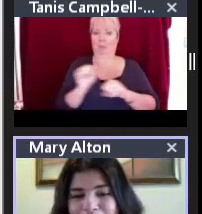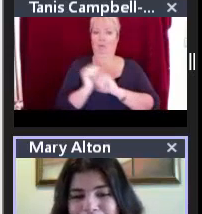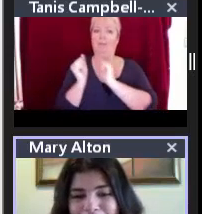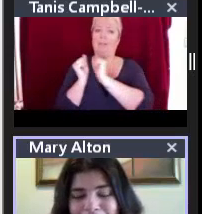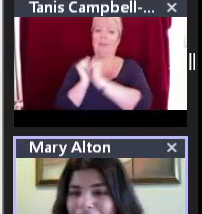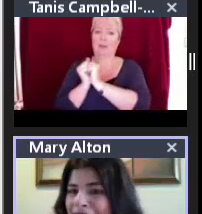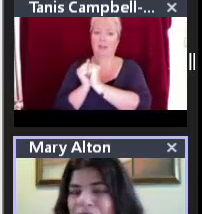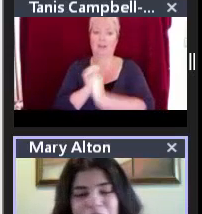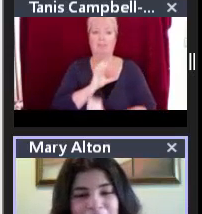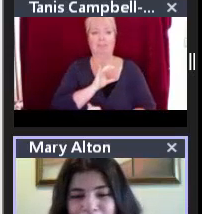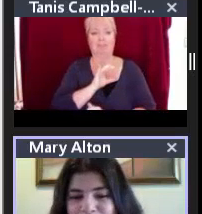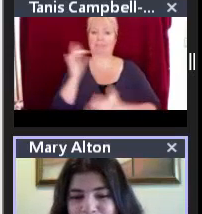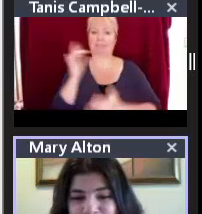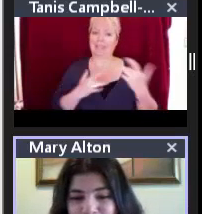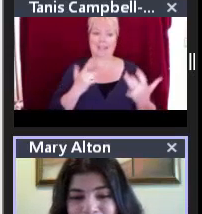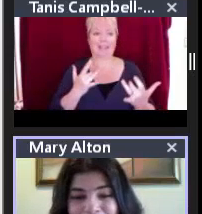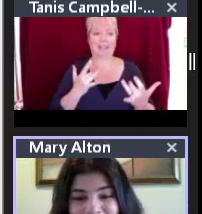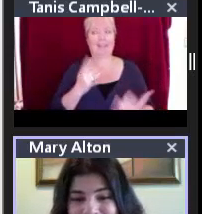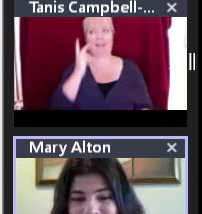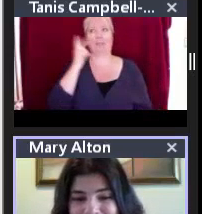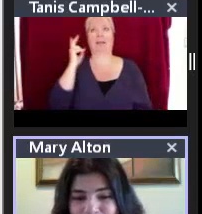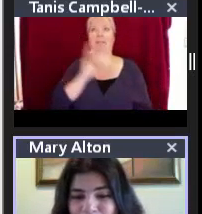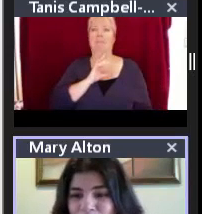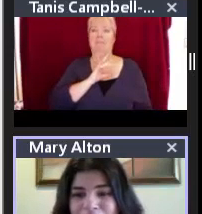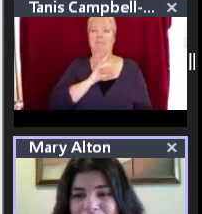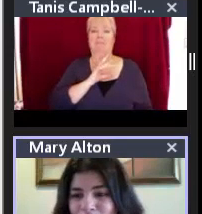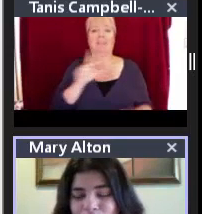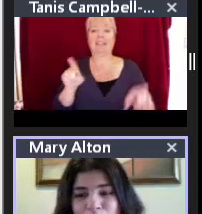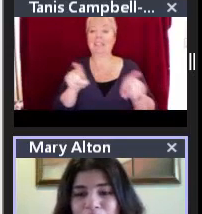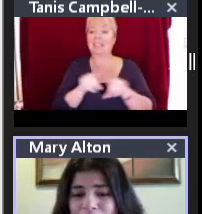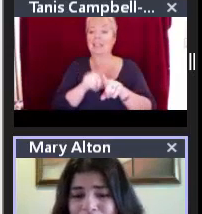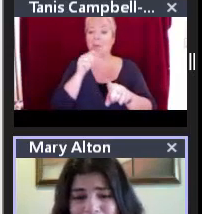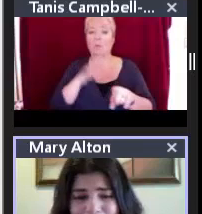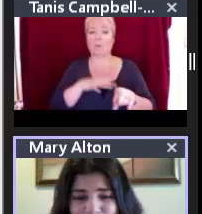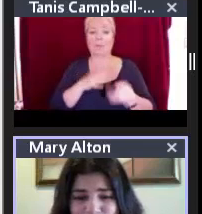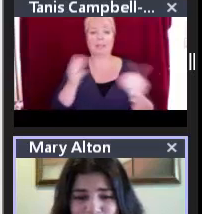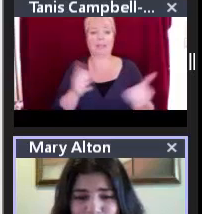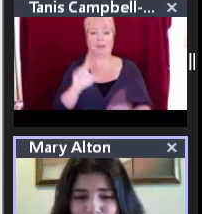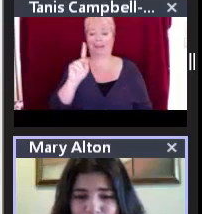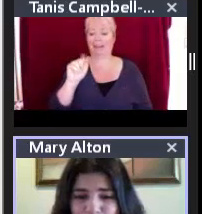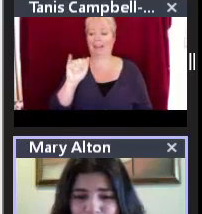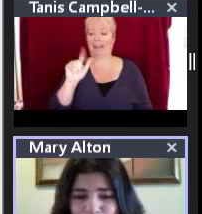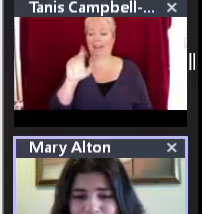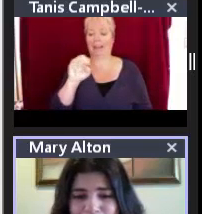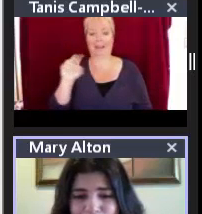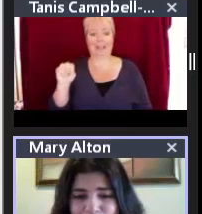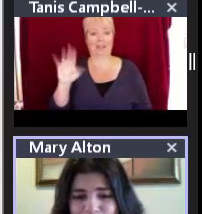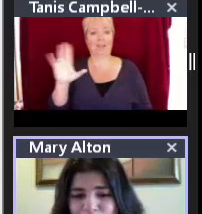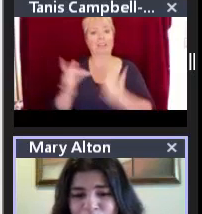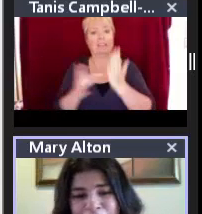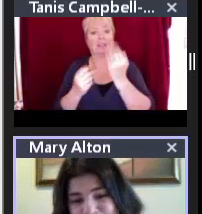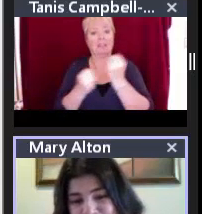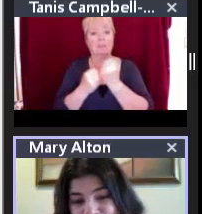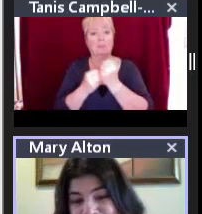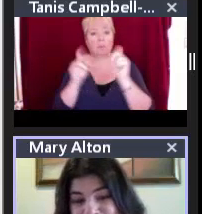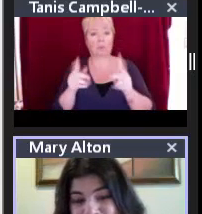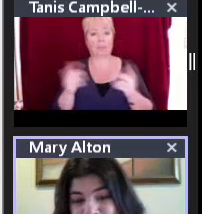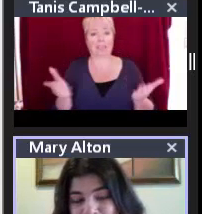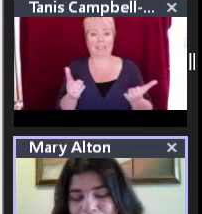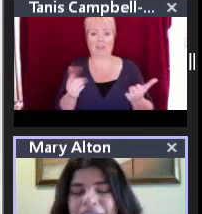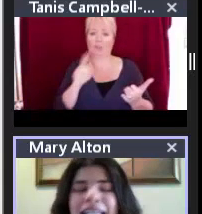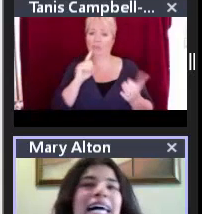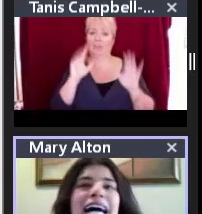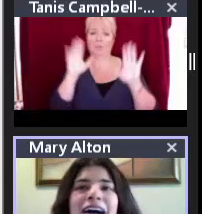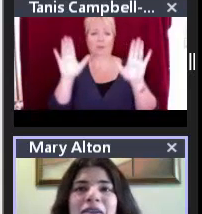is so exciting. And that's much like with Kayleen, who is here and doing a fantastic job as part of our organization, so she's now a